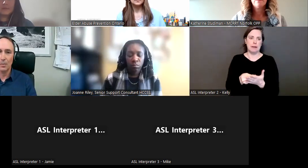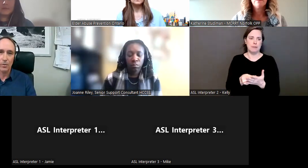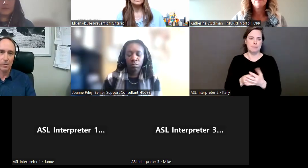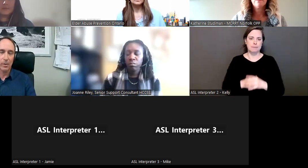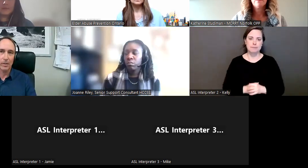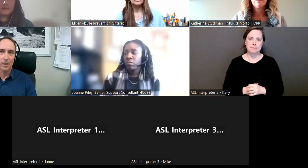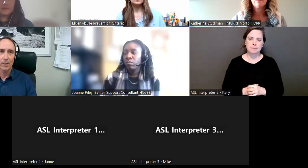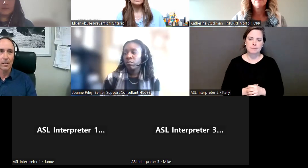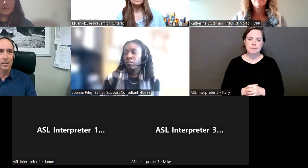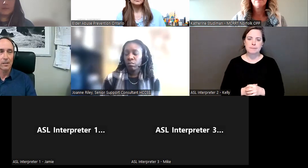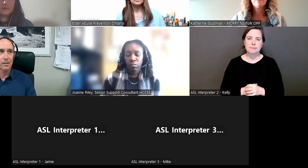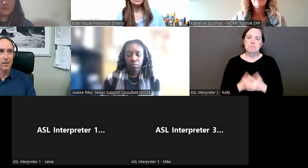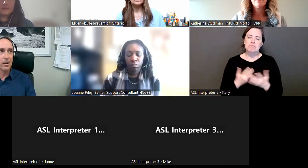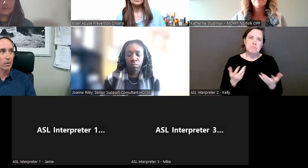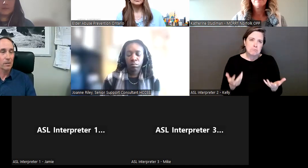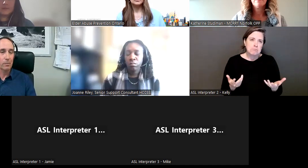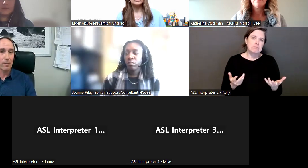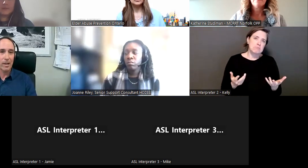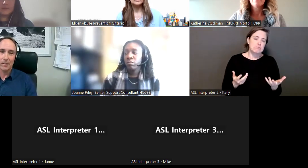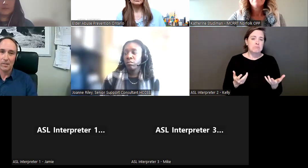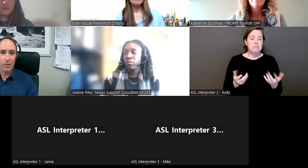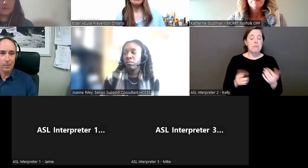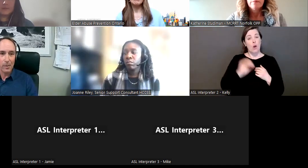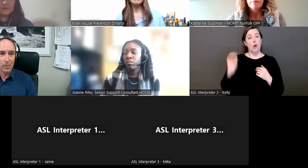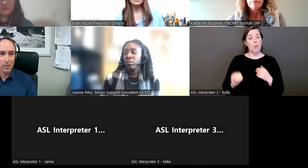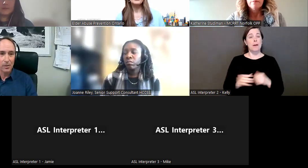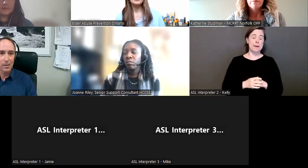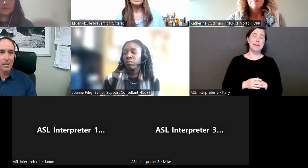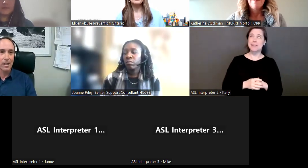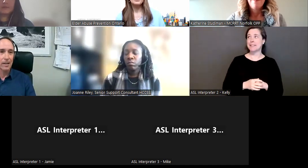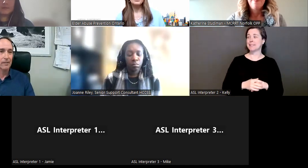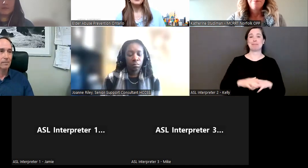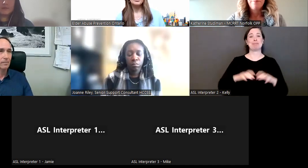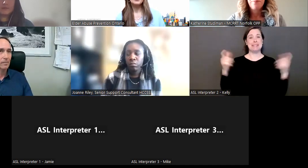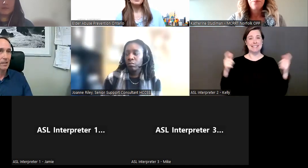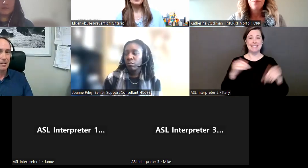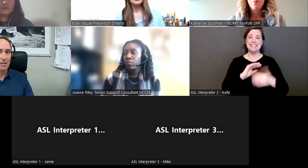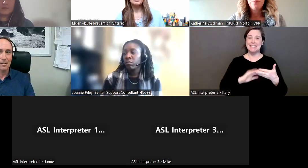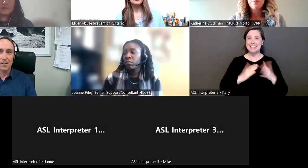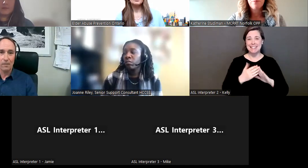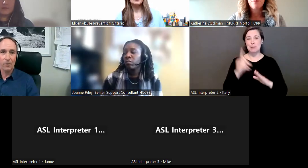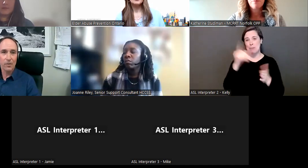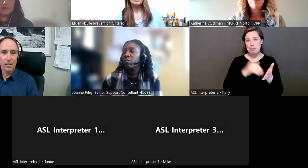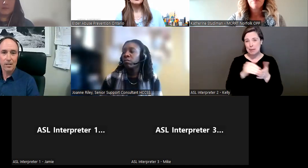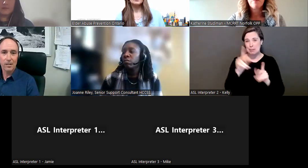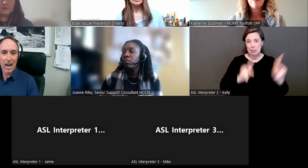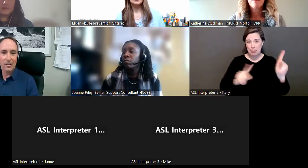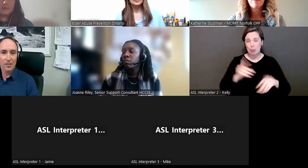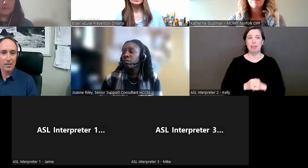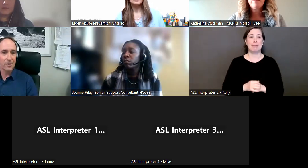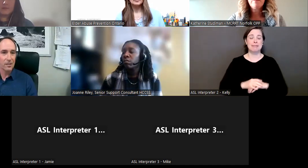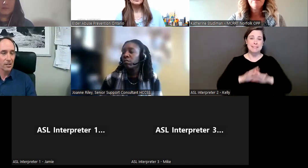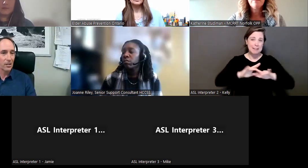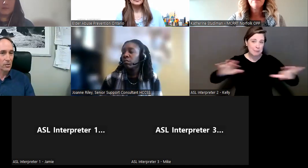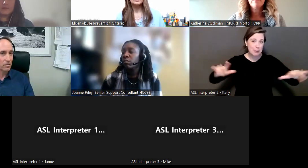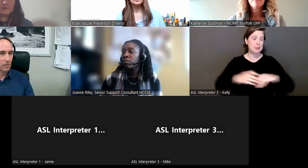be approved. But Ottawa's pretty big. It's 1 million people, and it's diverse and it's vast